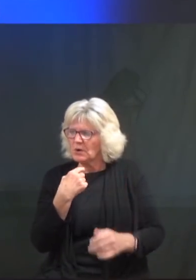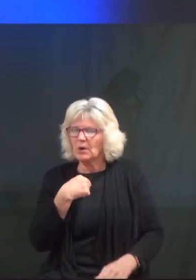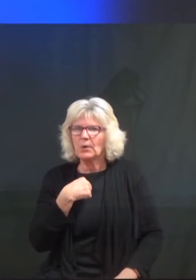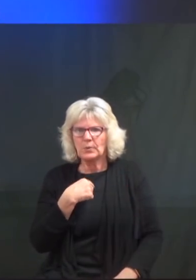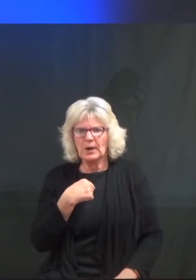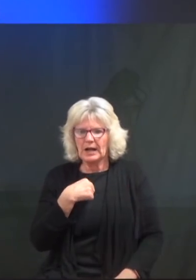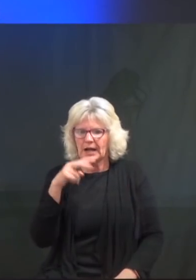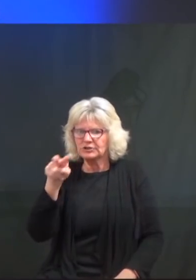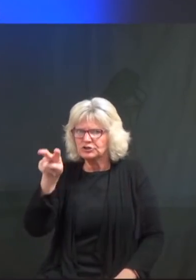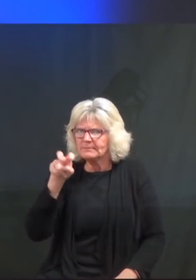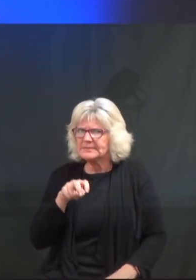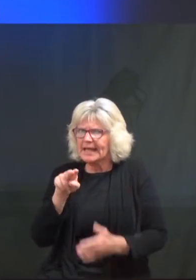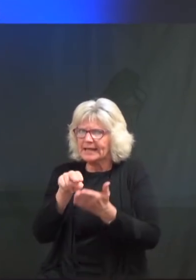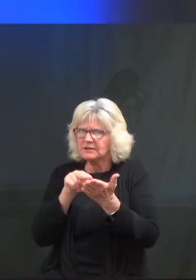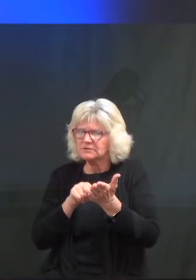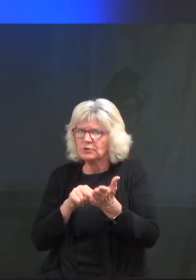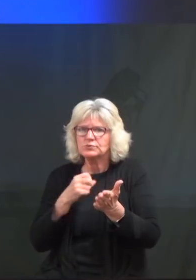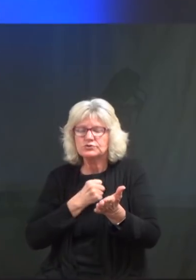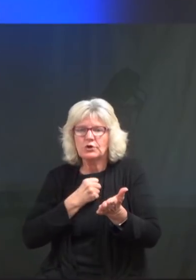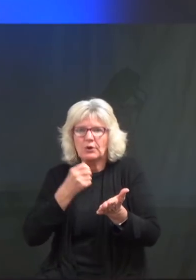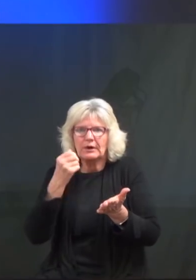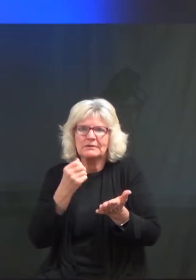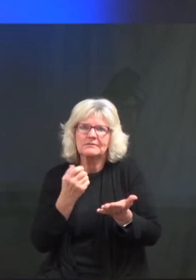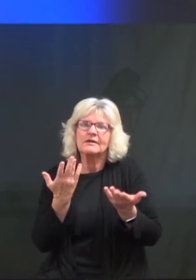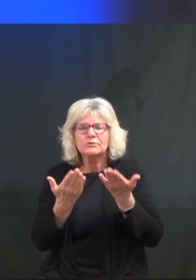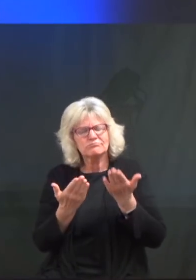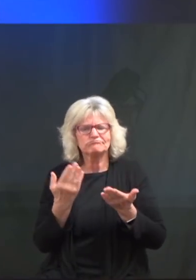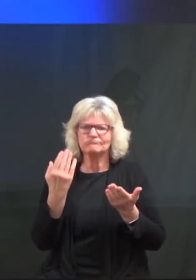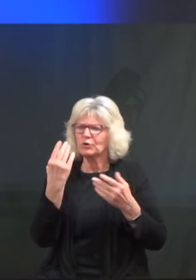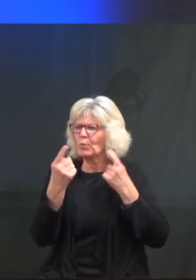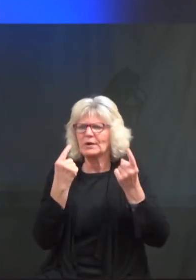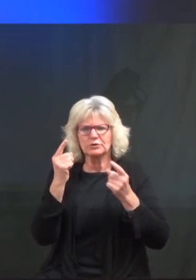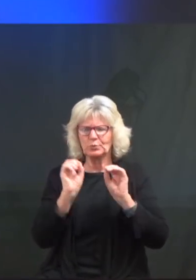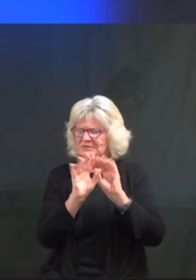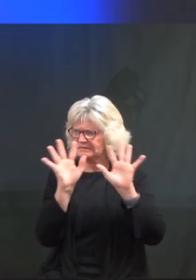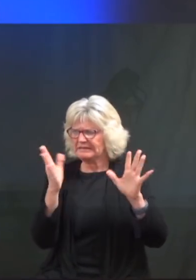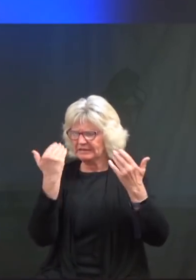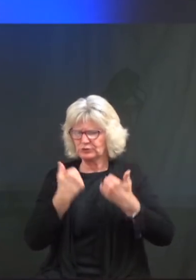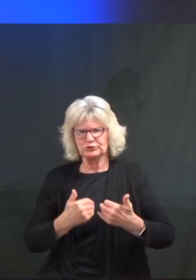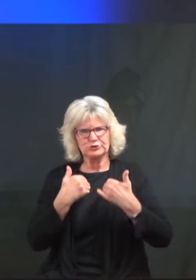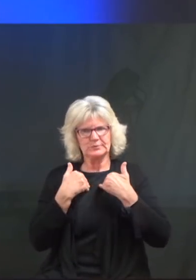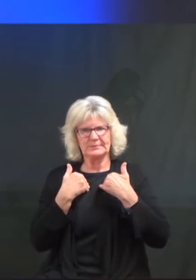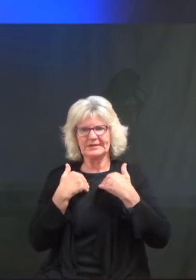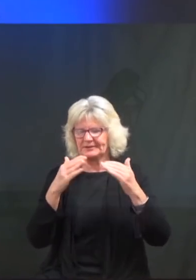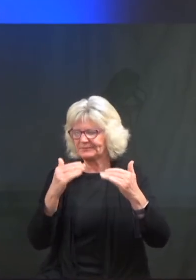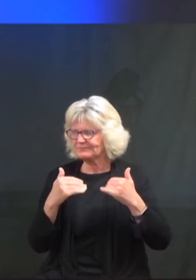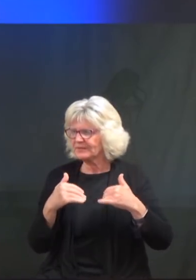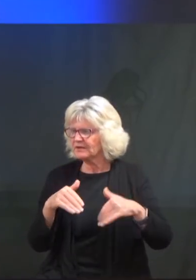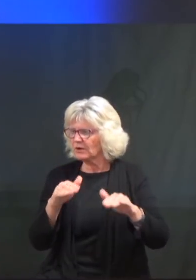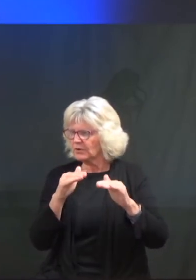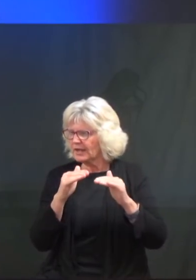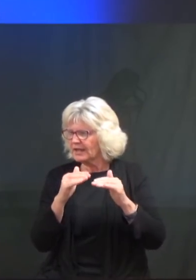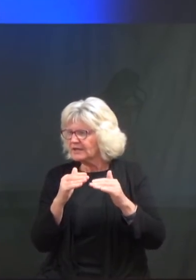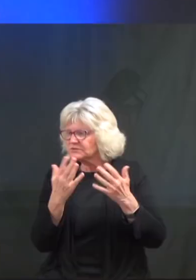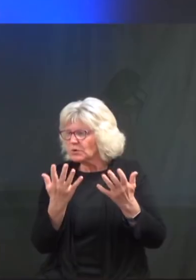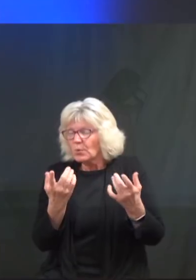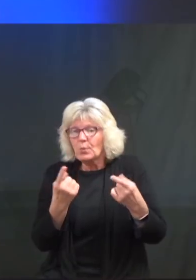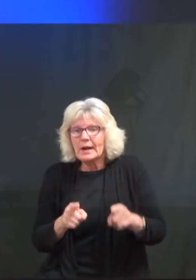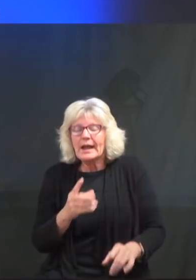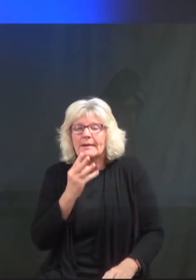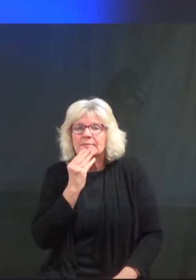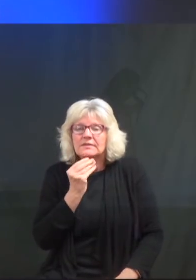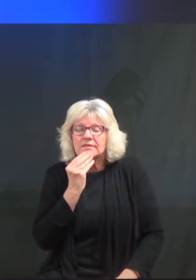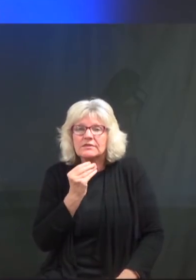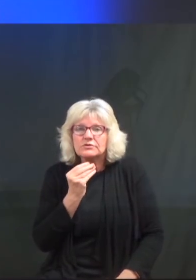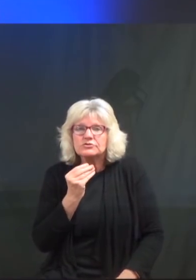to you. It wasn't making sense to me. If you jump back to verse 50, but the Jews incited the devout women and the